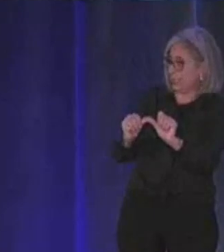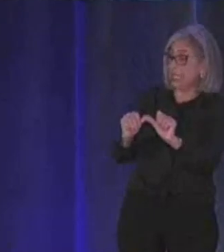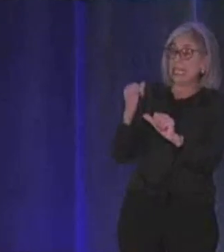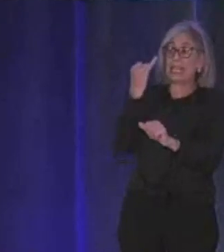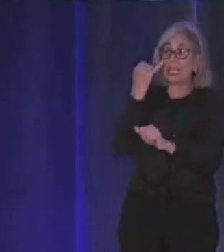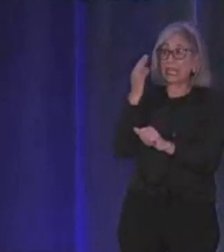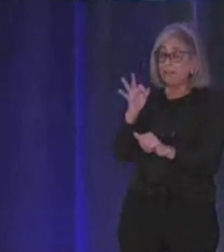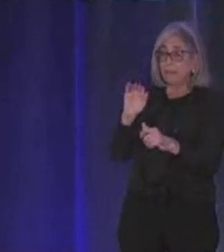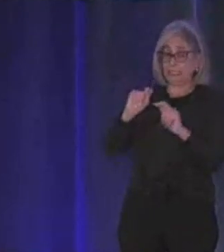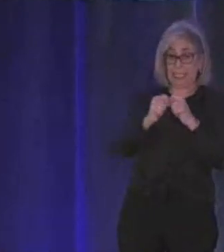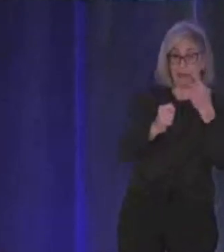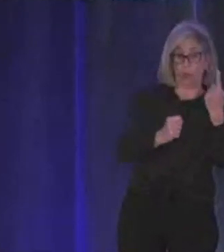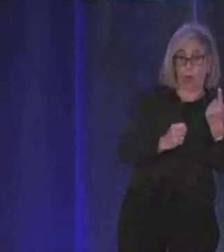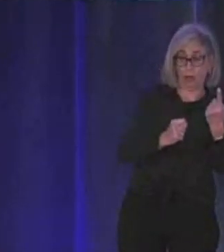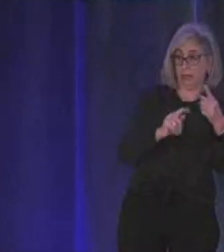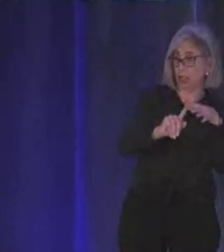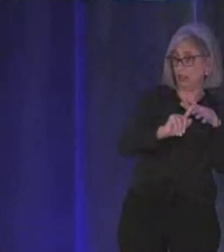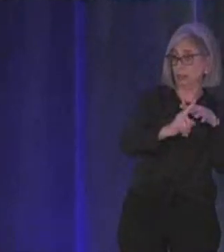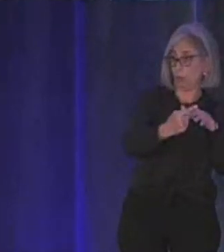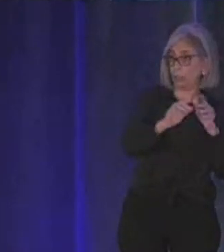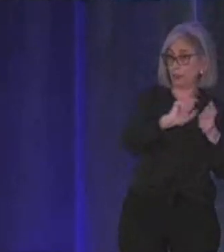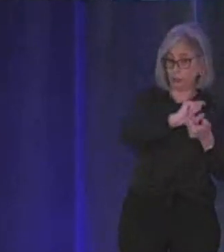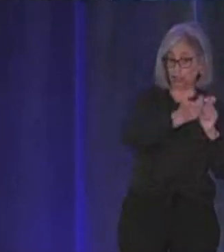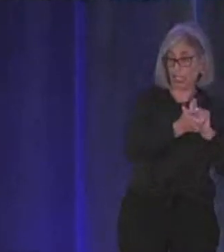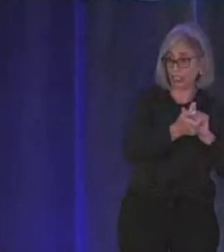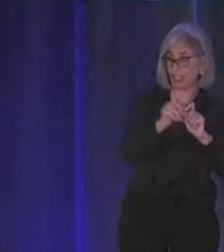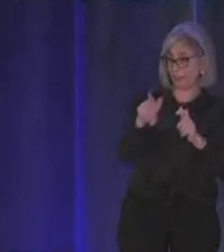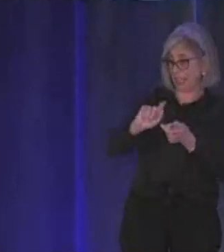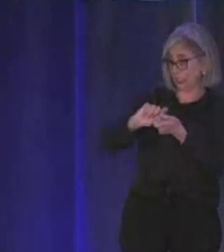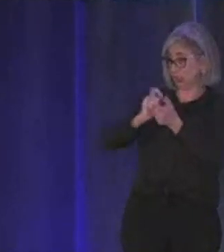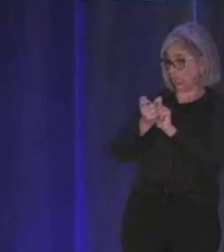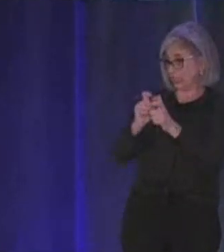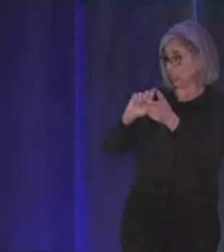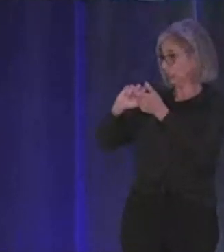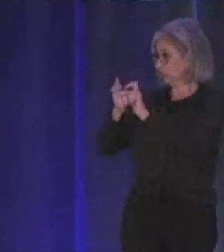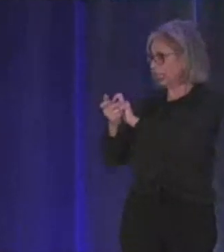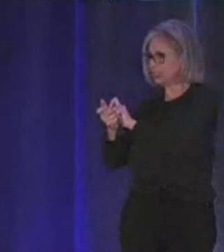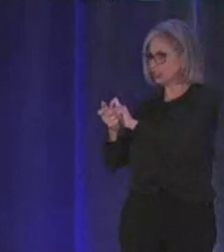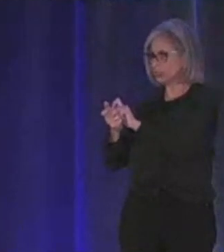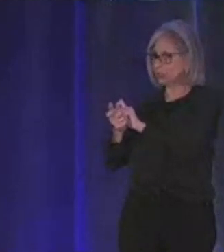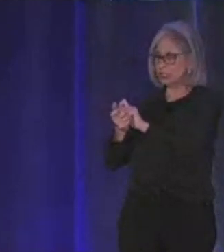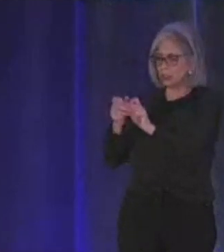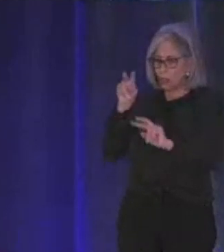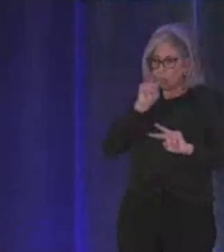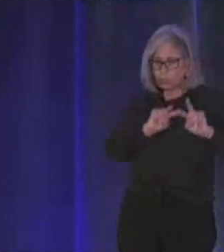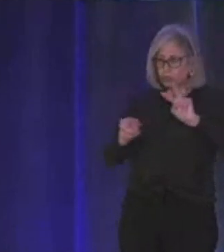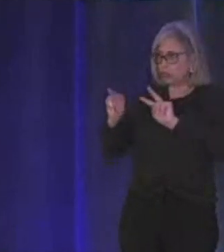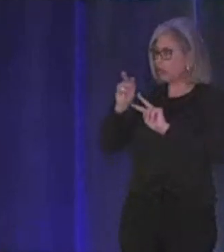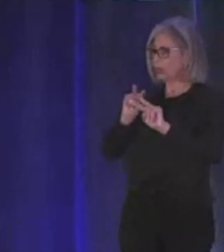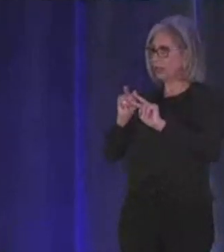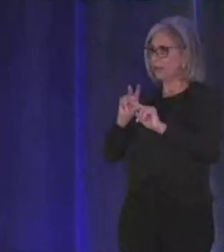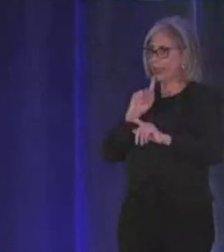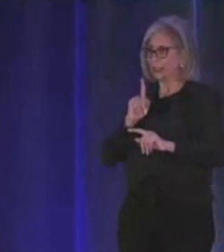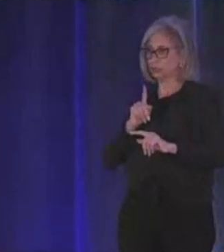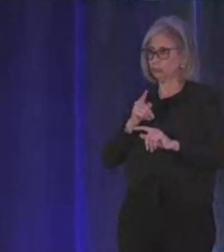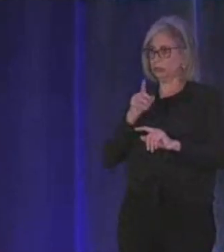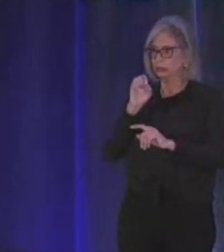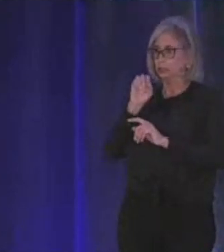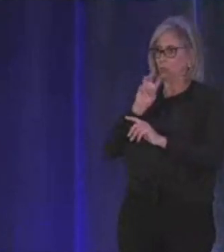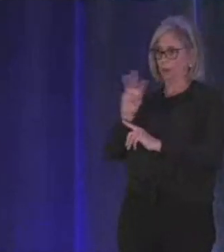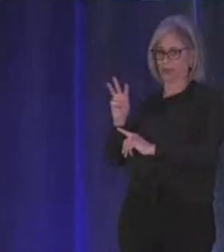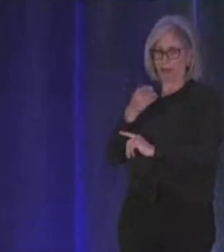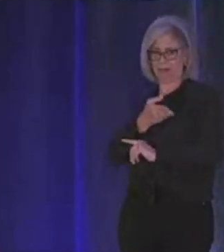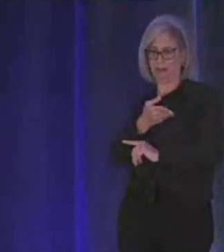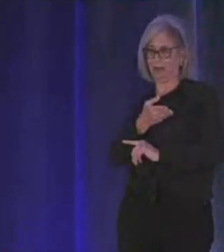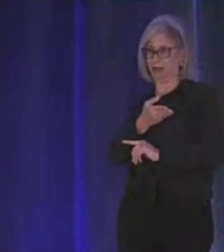team one deploys their changes and team two deploys their changes, when you go look at the actual site altogether,